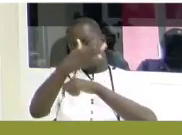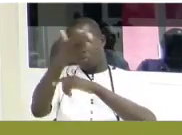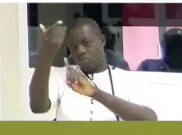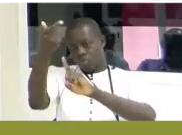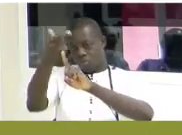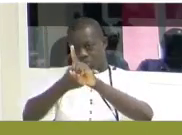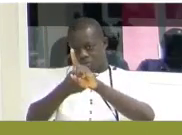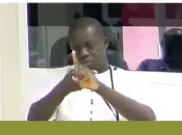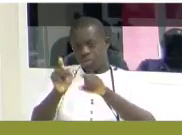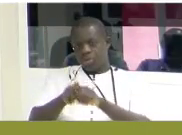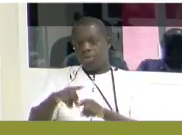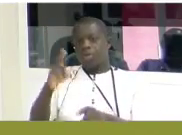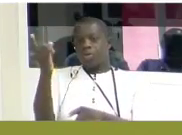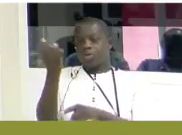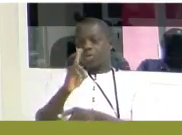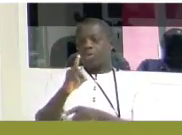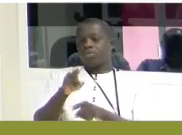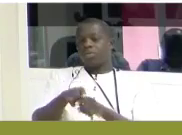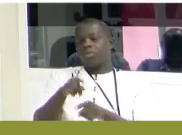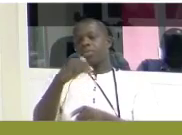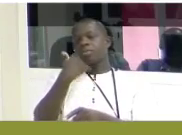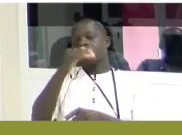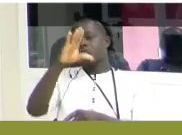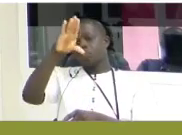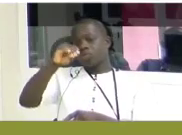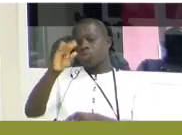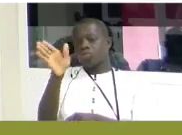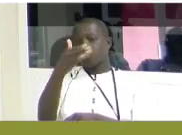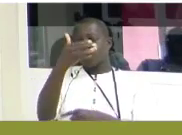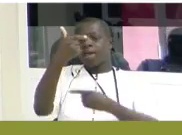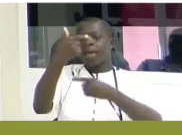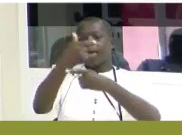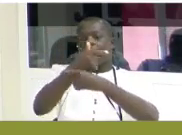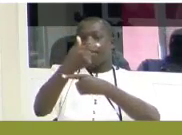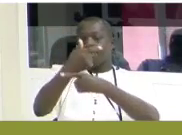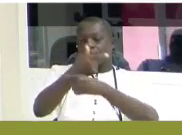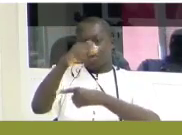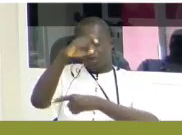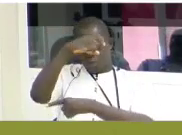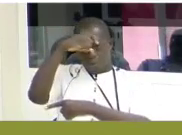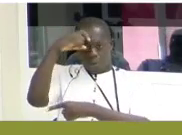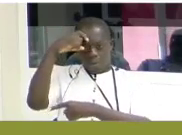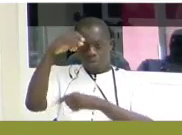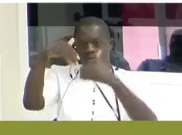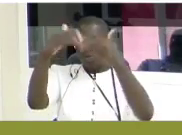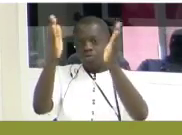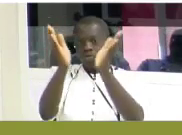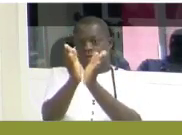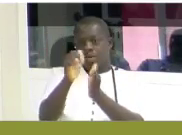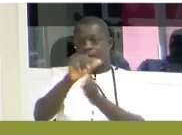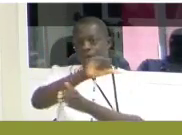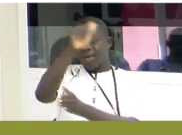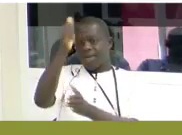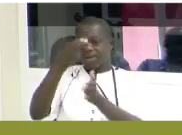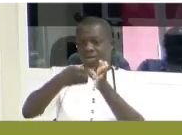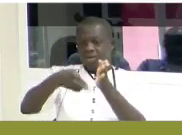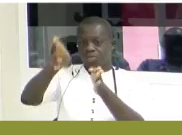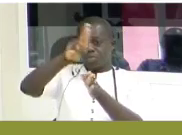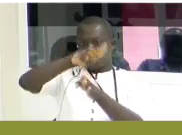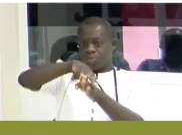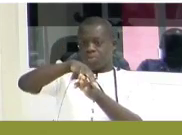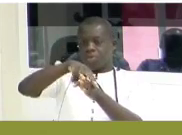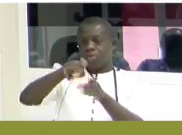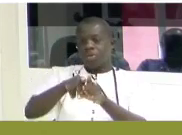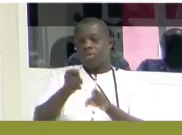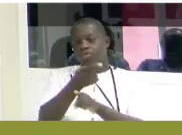Because what she did was, immediately she was asked to stay, she also went to the Gambia Workers' Union and reported this. Then those people